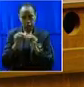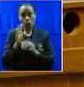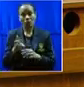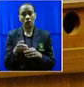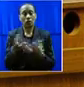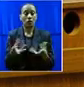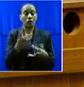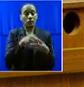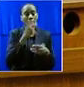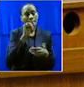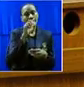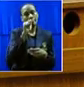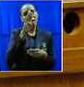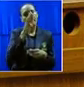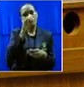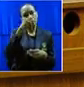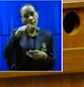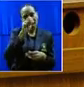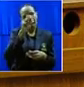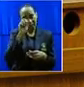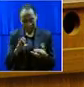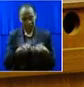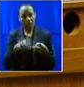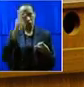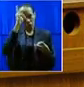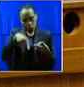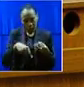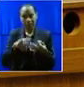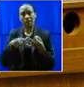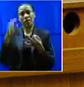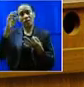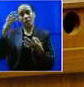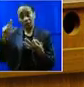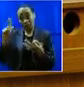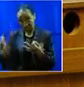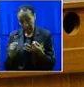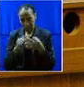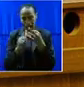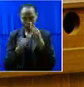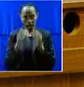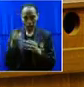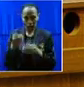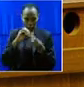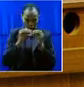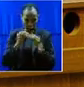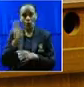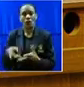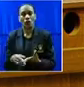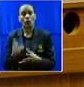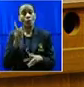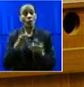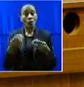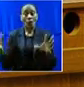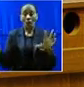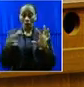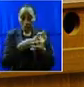include the Mabopane line in Tshwane and the Central line in Cape Town. We'll expand the National Rural and